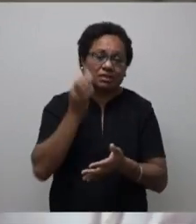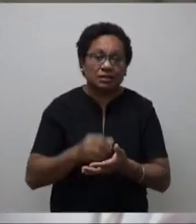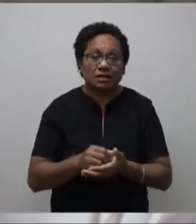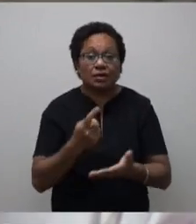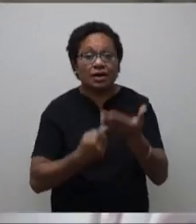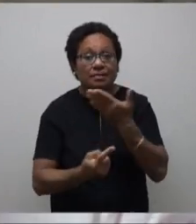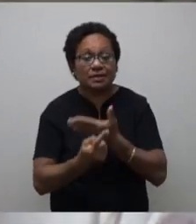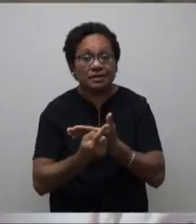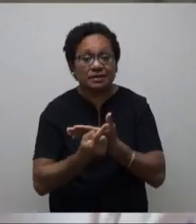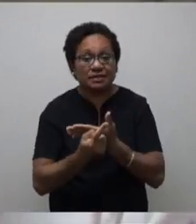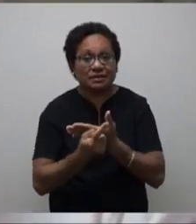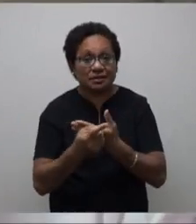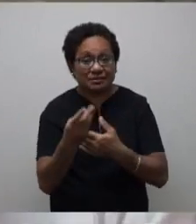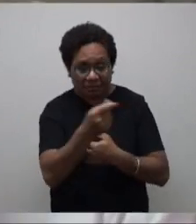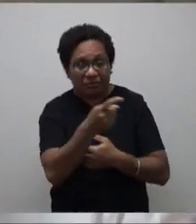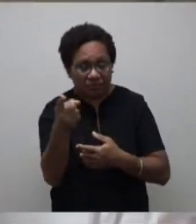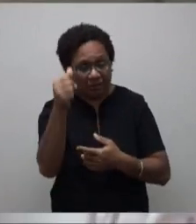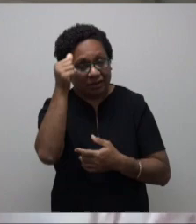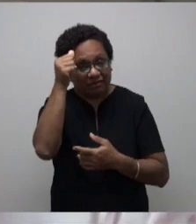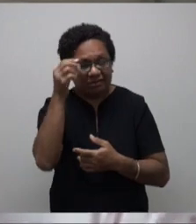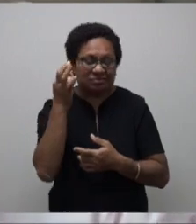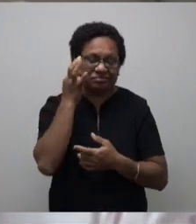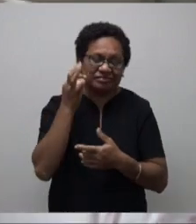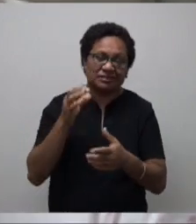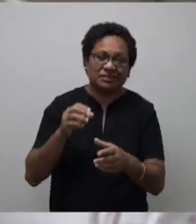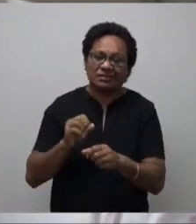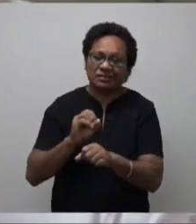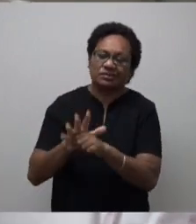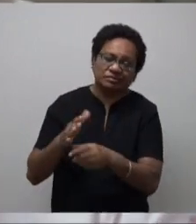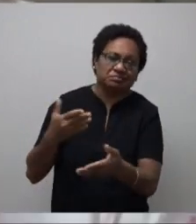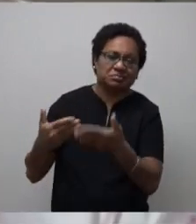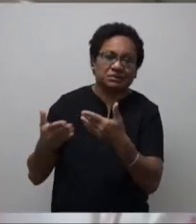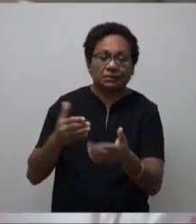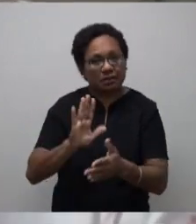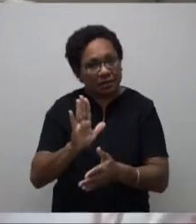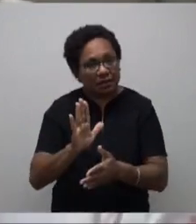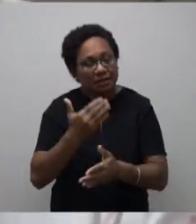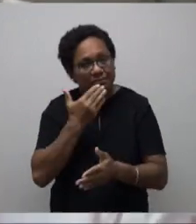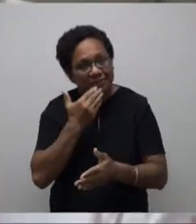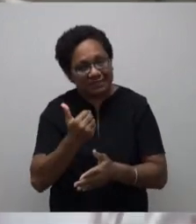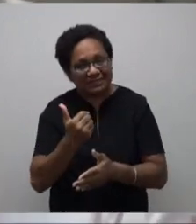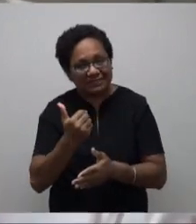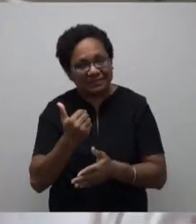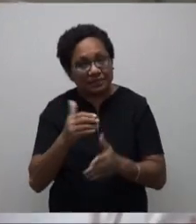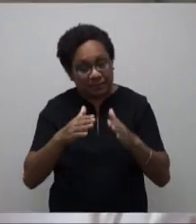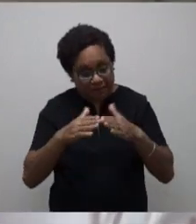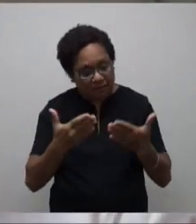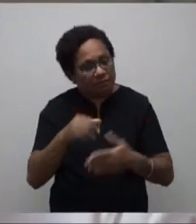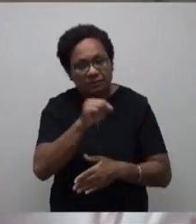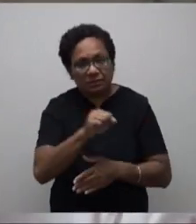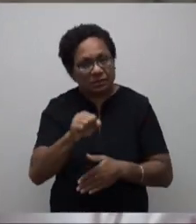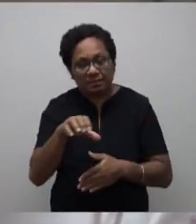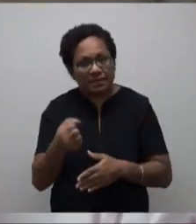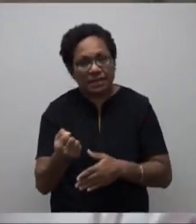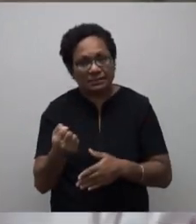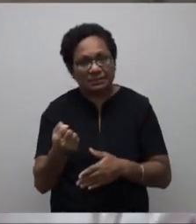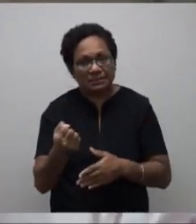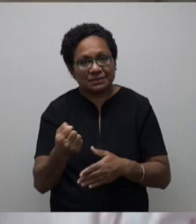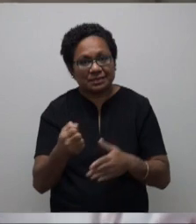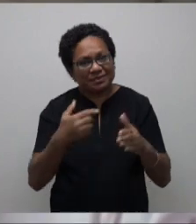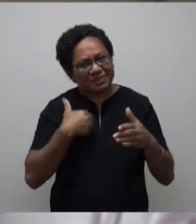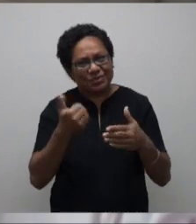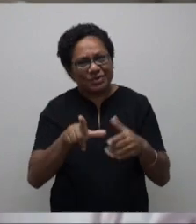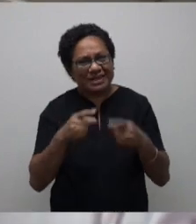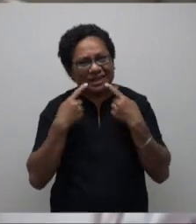and I know some of you listening are, it's time to stop being careless. I've gone over the rules before, and I